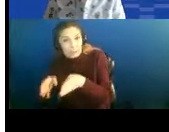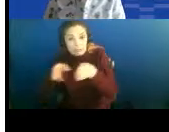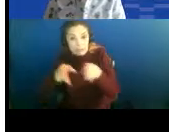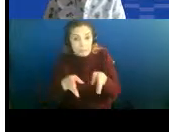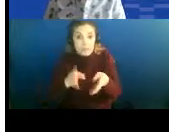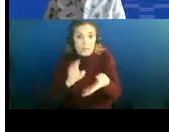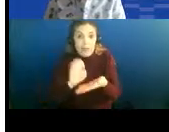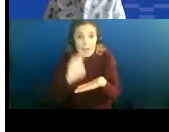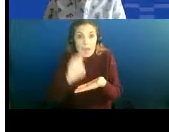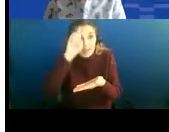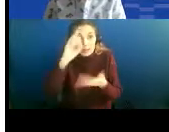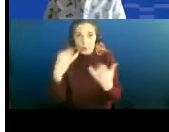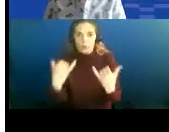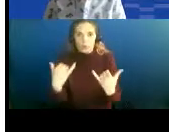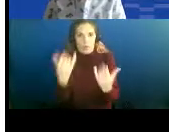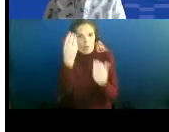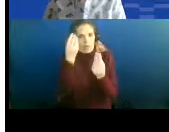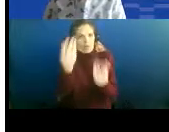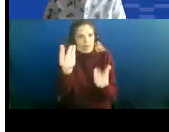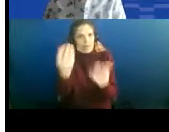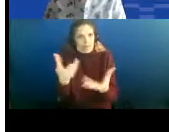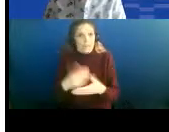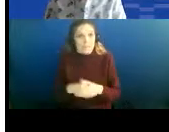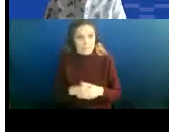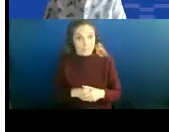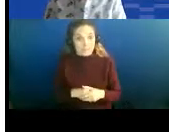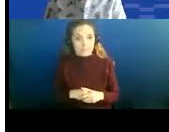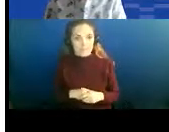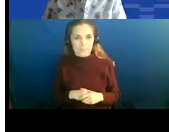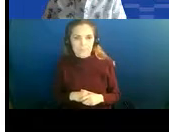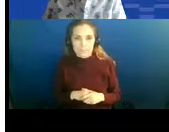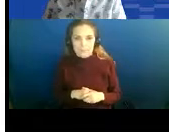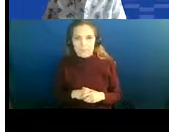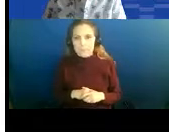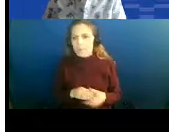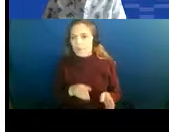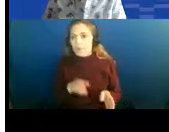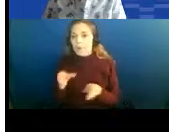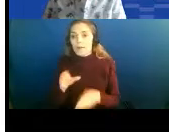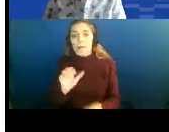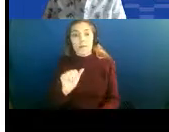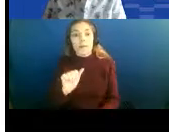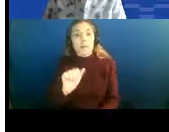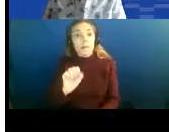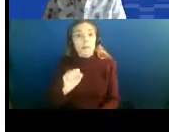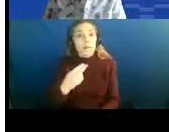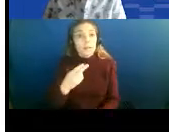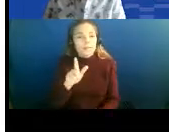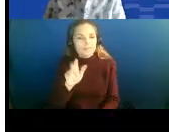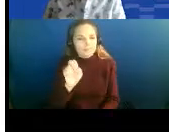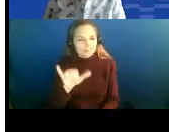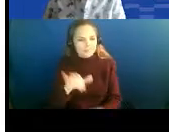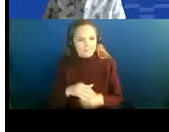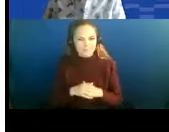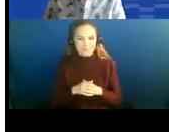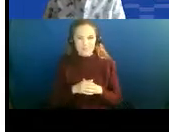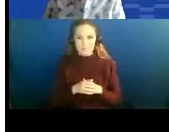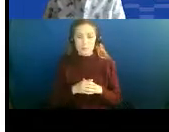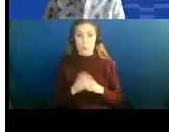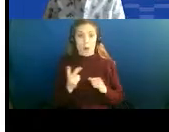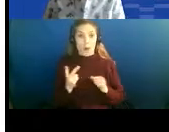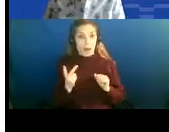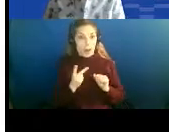And so reporting back on our project that the purpose of which was